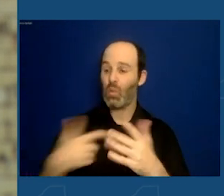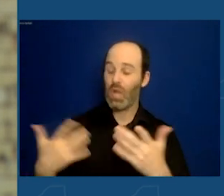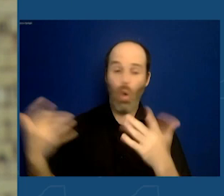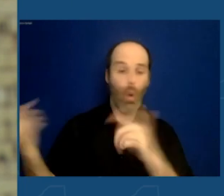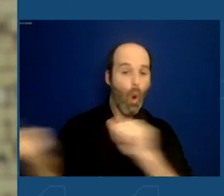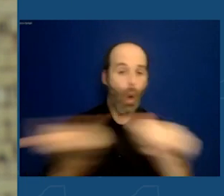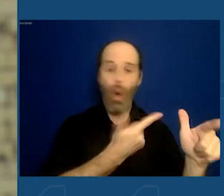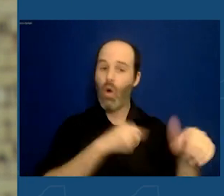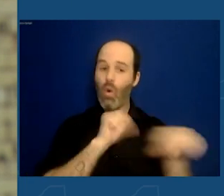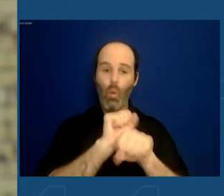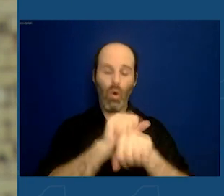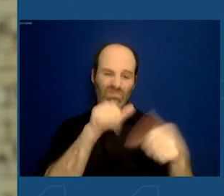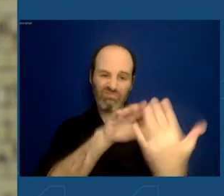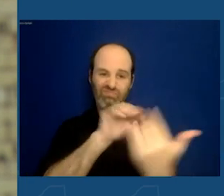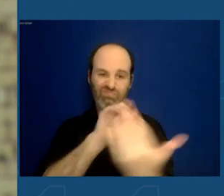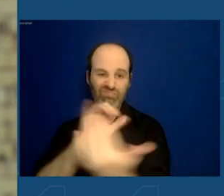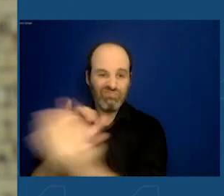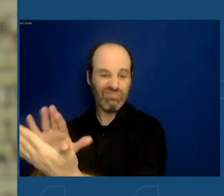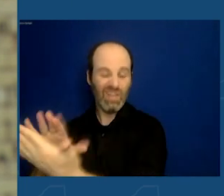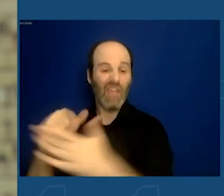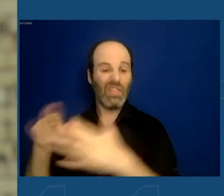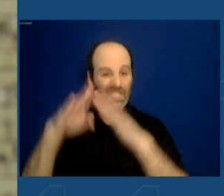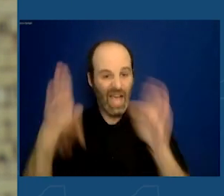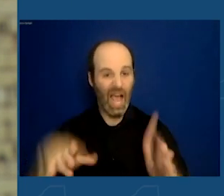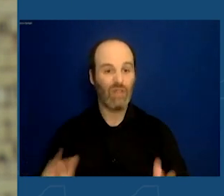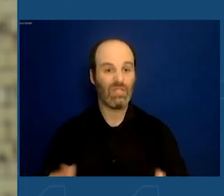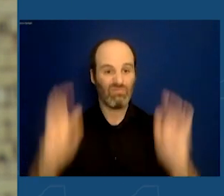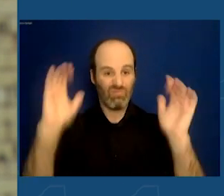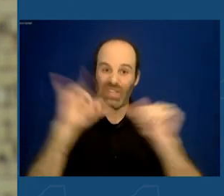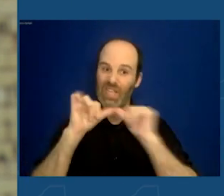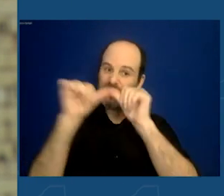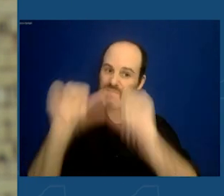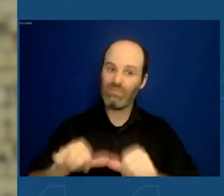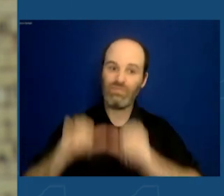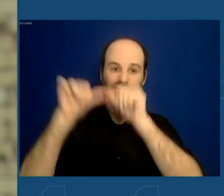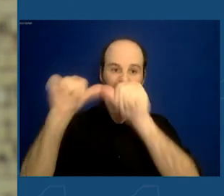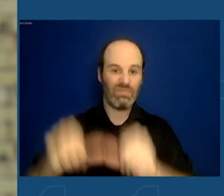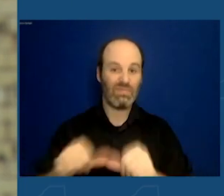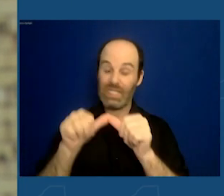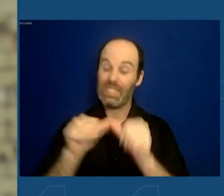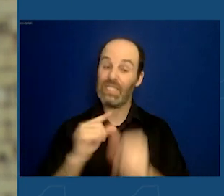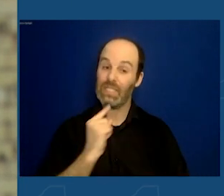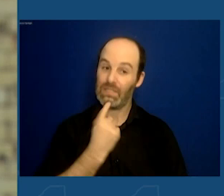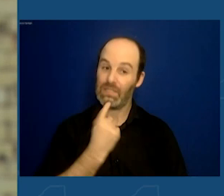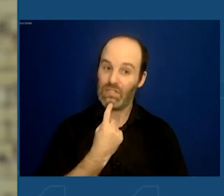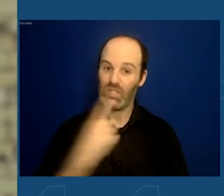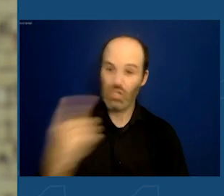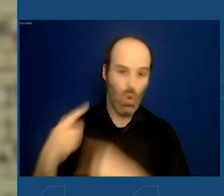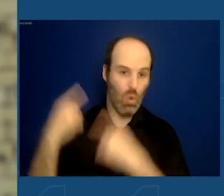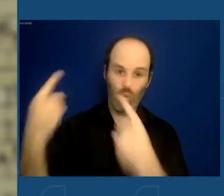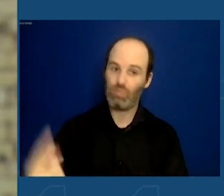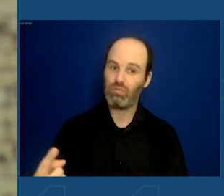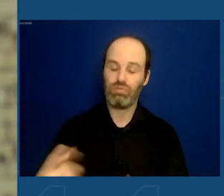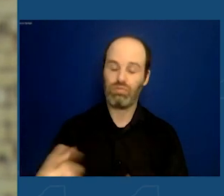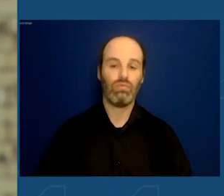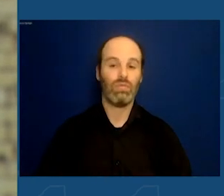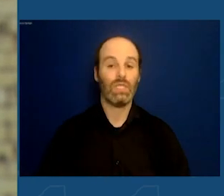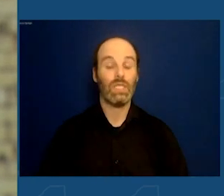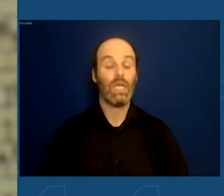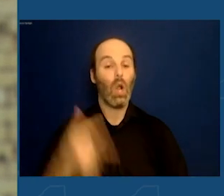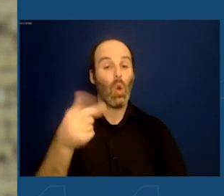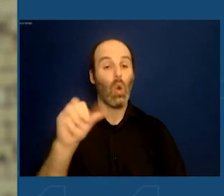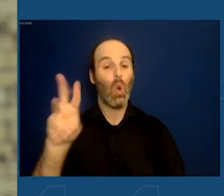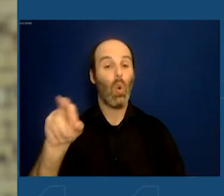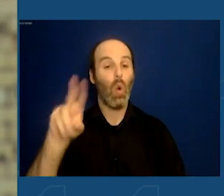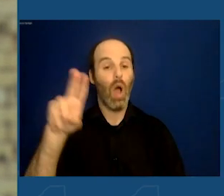crisis that has remained chronic and dire for far too long. The Gowanus rezoning area in